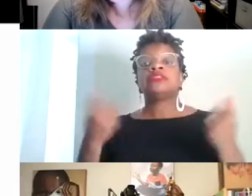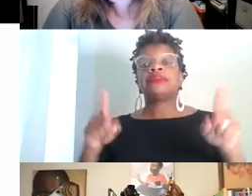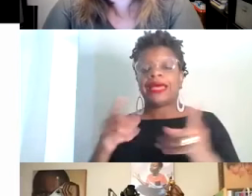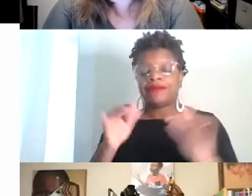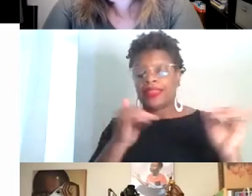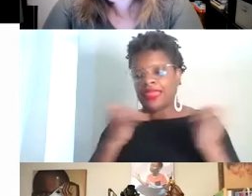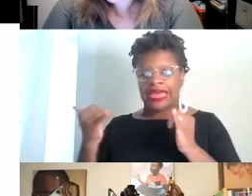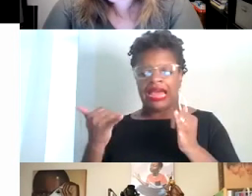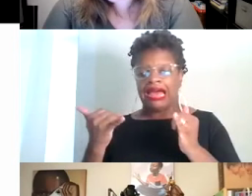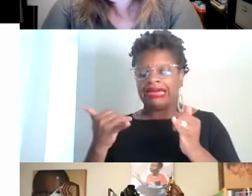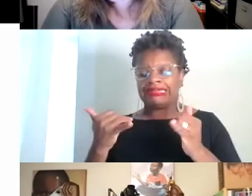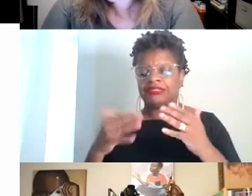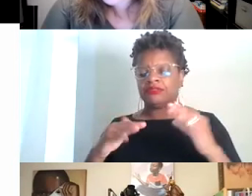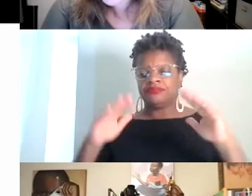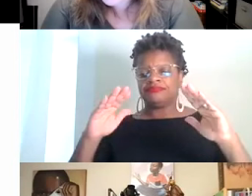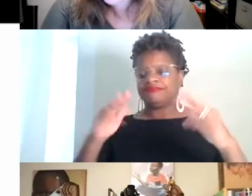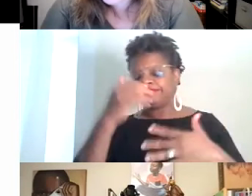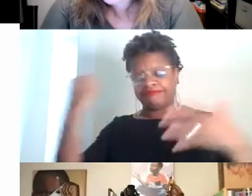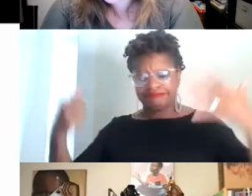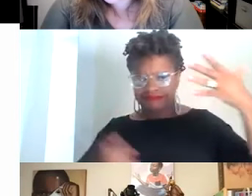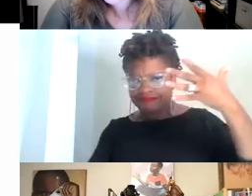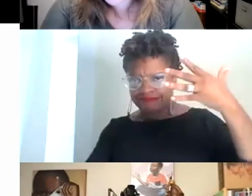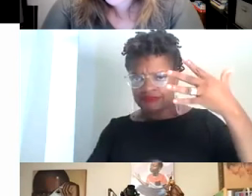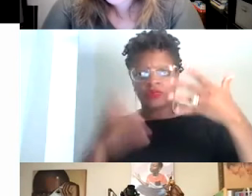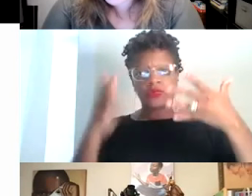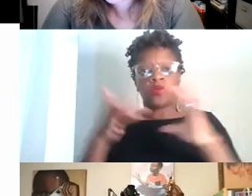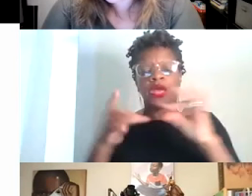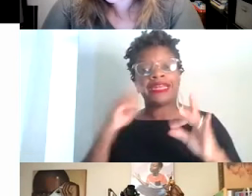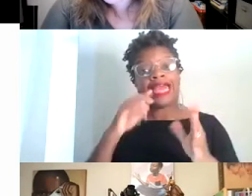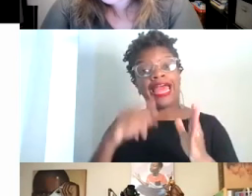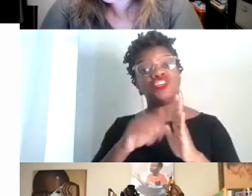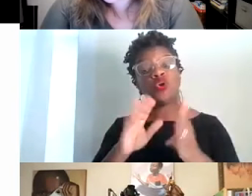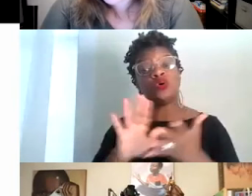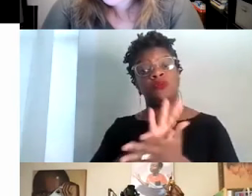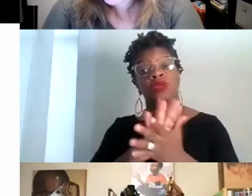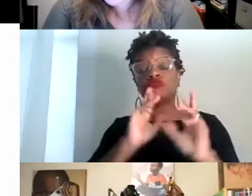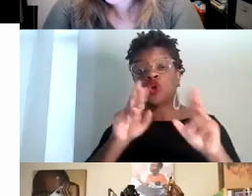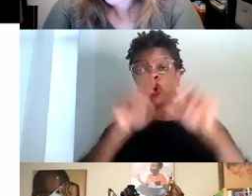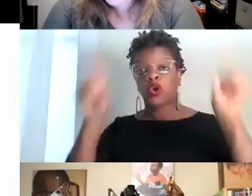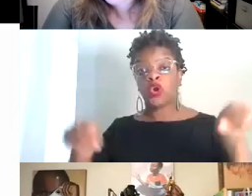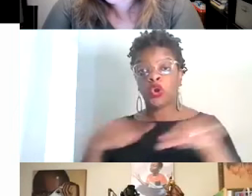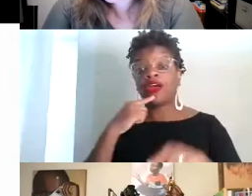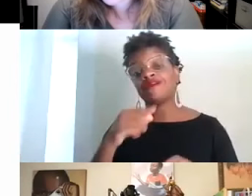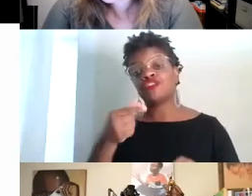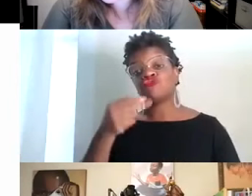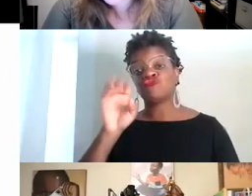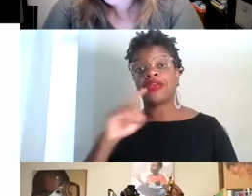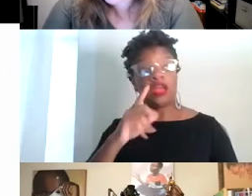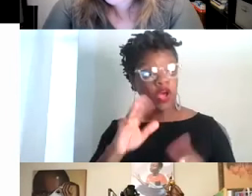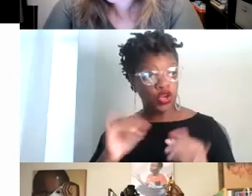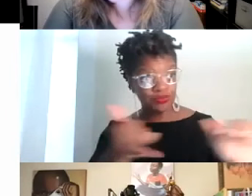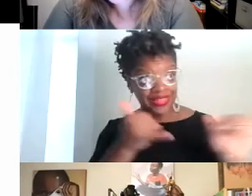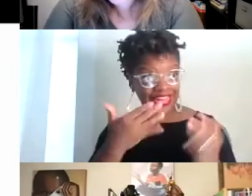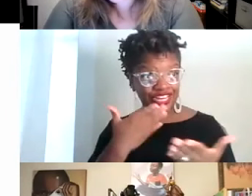in the mix, right? There is no grade that goes on the report card that gets reported to the Board of Regents around how well are you doing